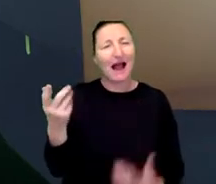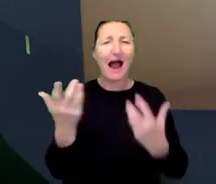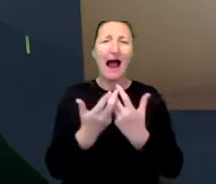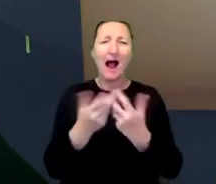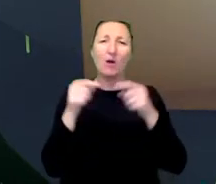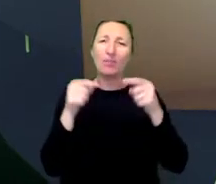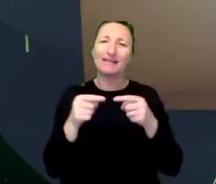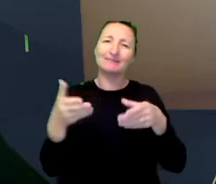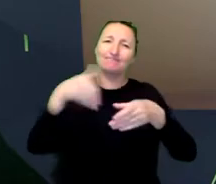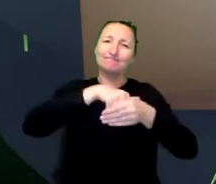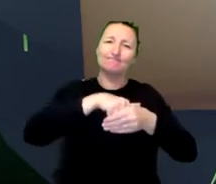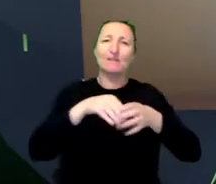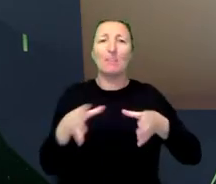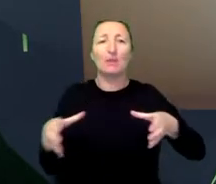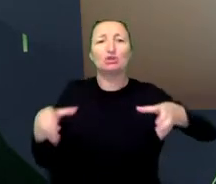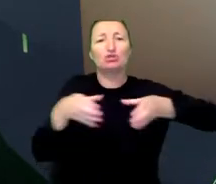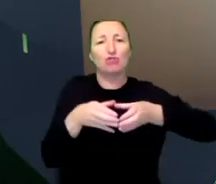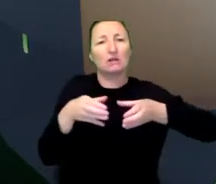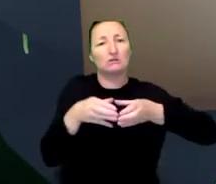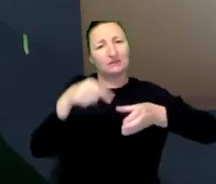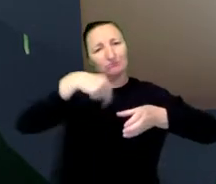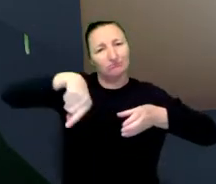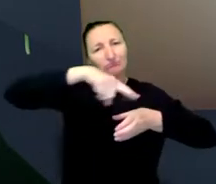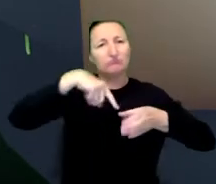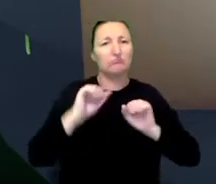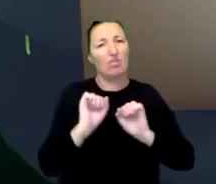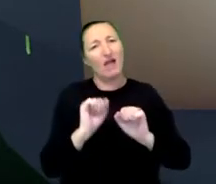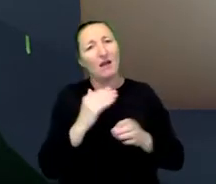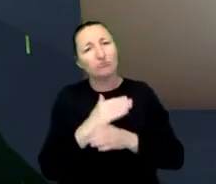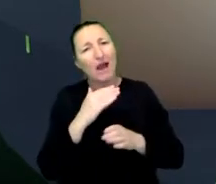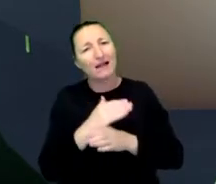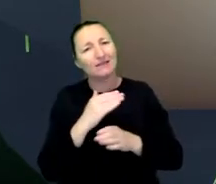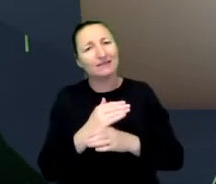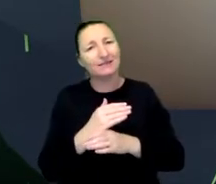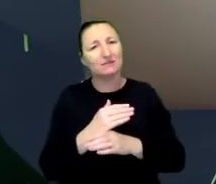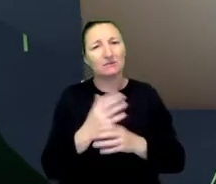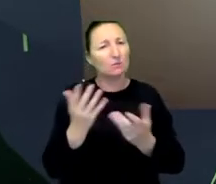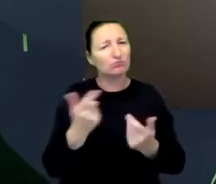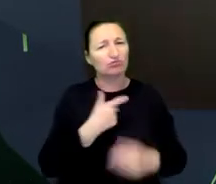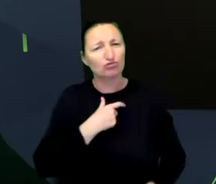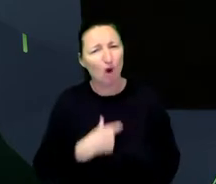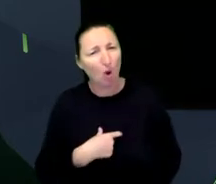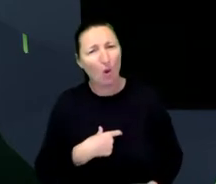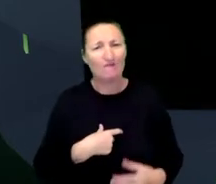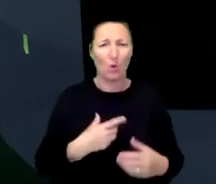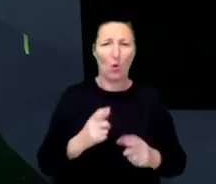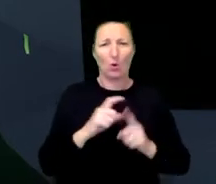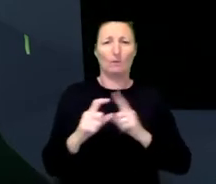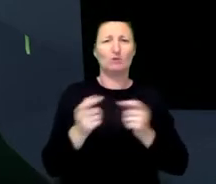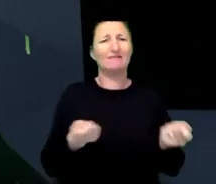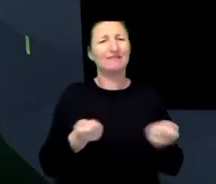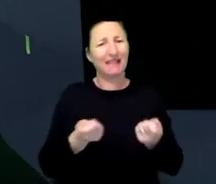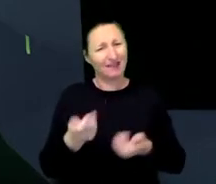trust practice and like the role you play in the Discord as this like community facilitator. Right, yeah, I'm